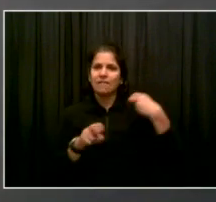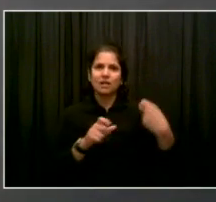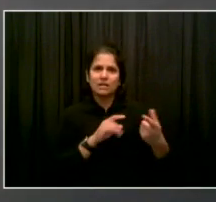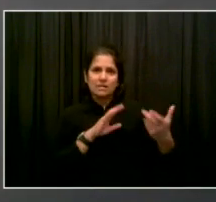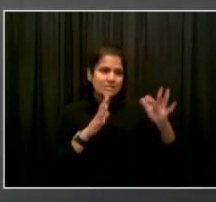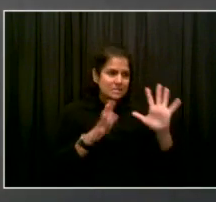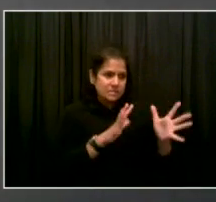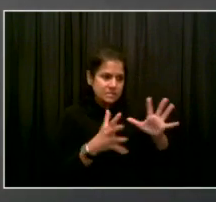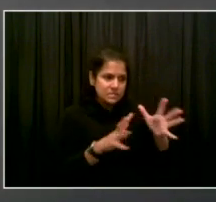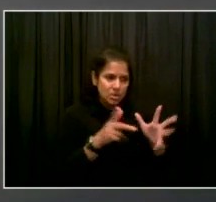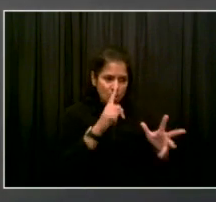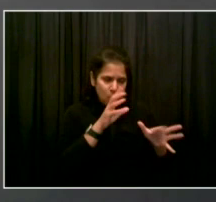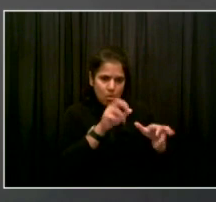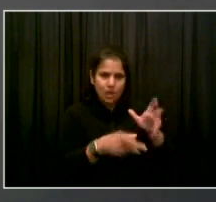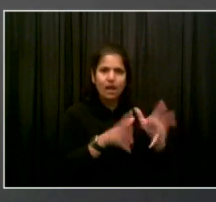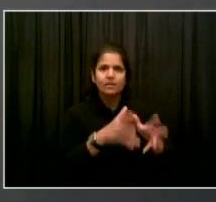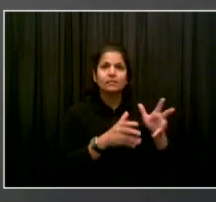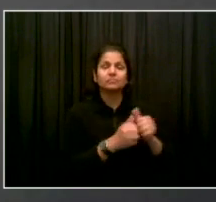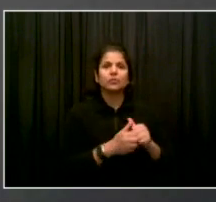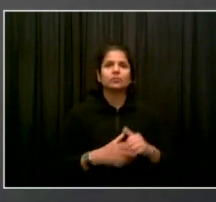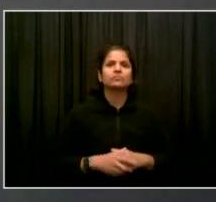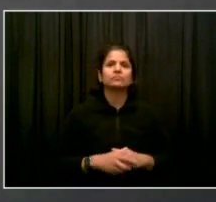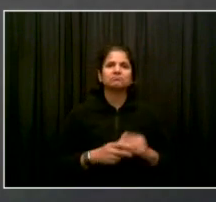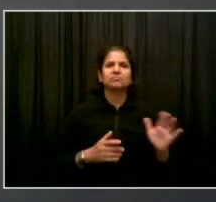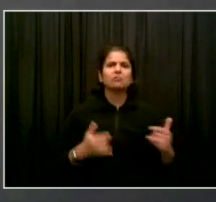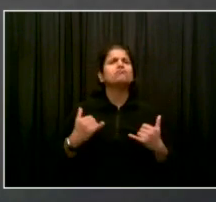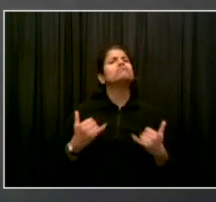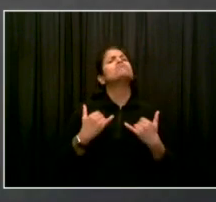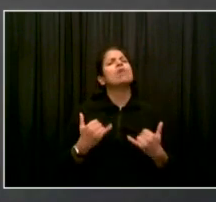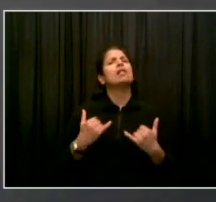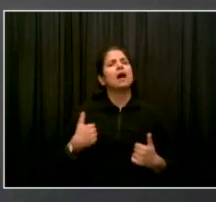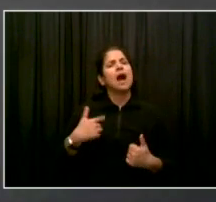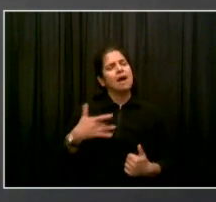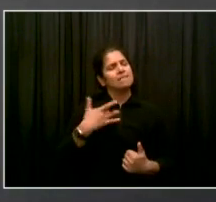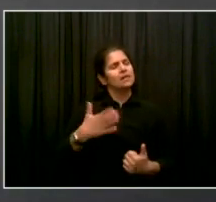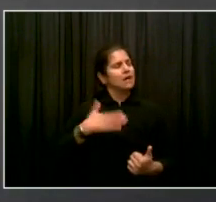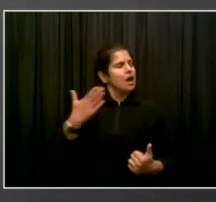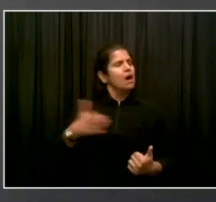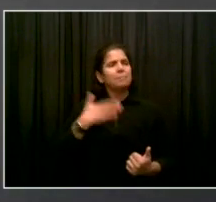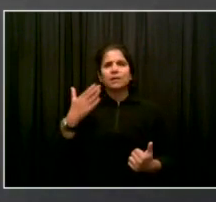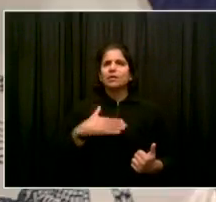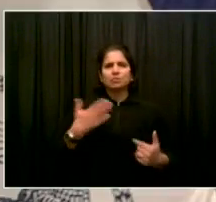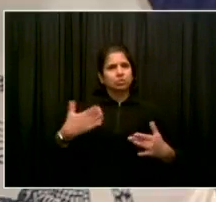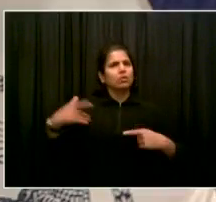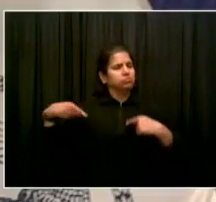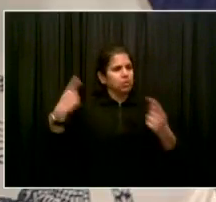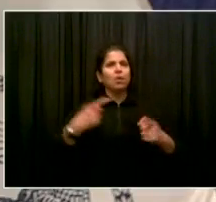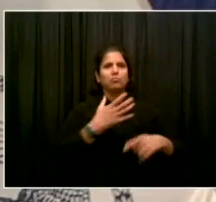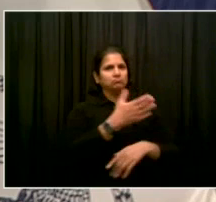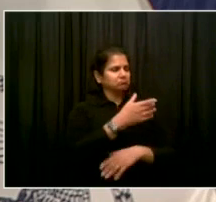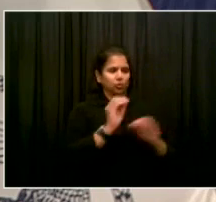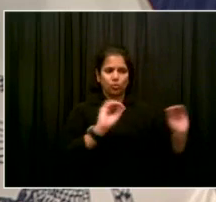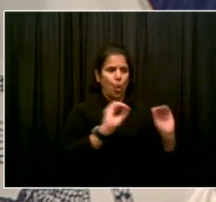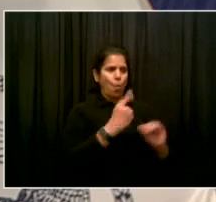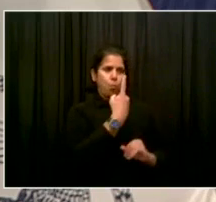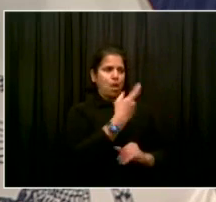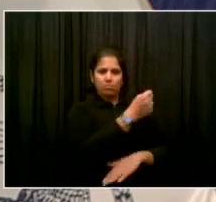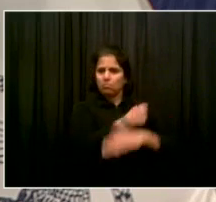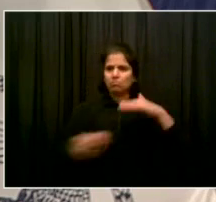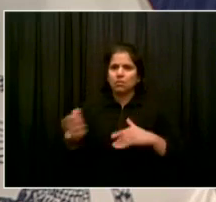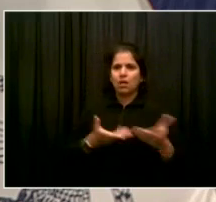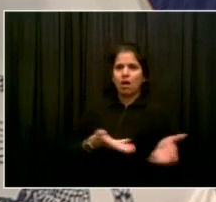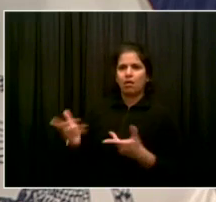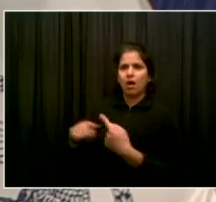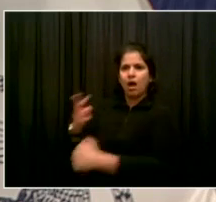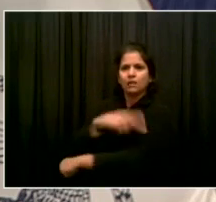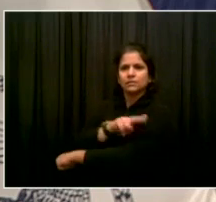awful time that at least so far we have no hospitalizations. Thank you, sir. Thank you. The next is James Ford